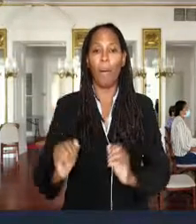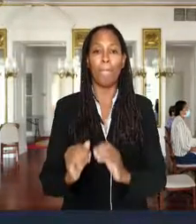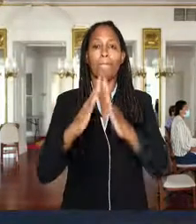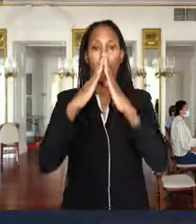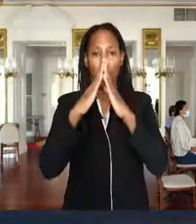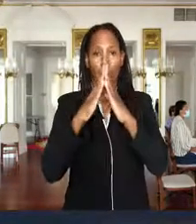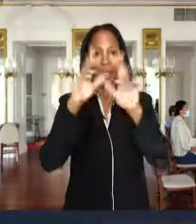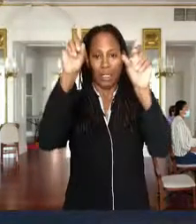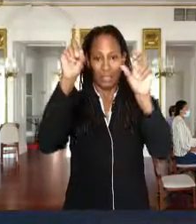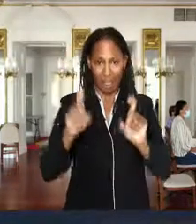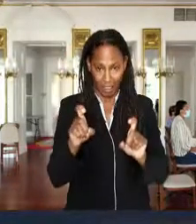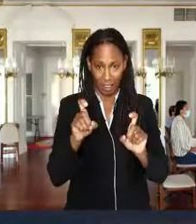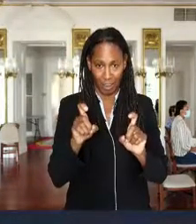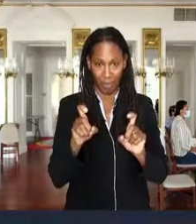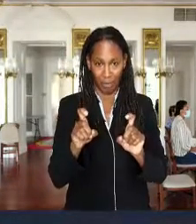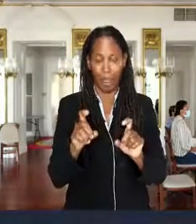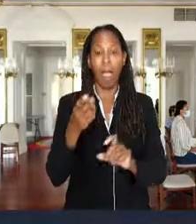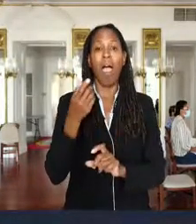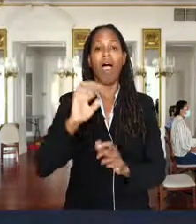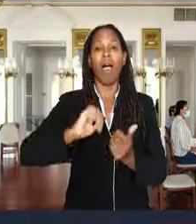at